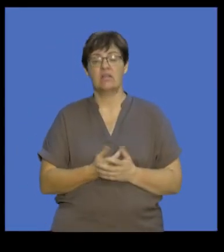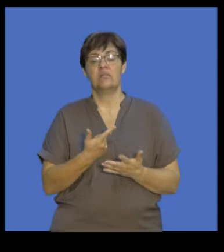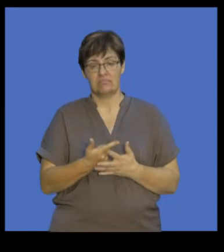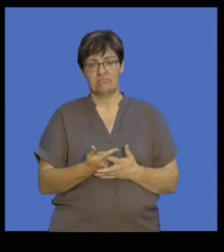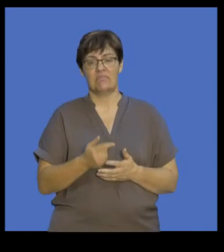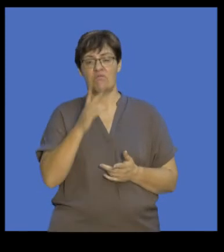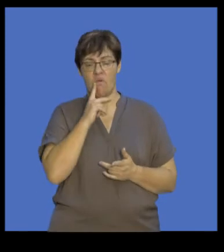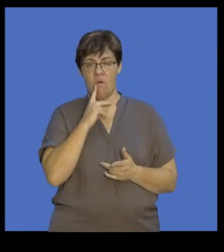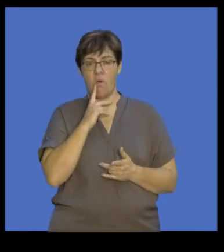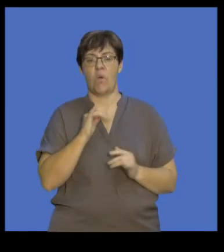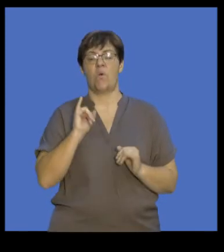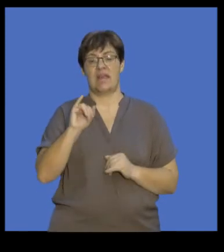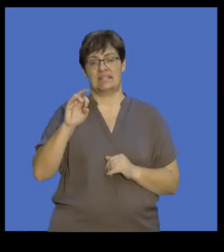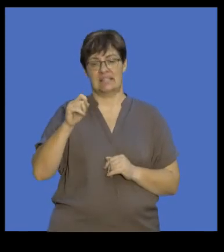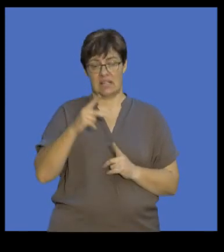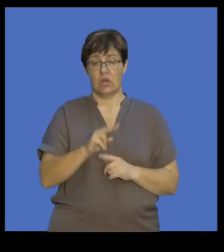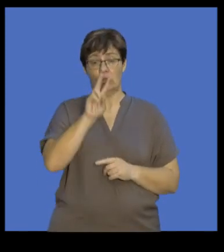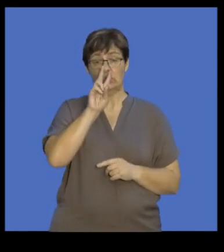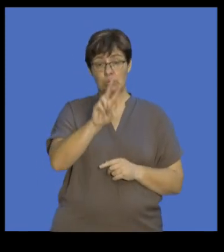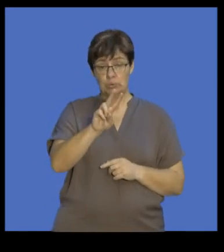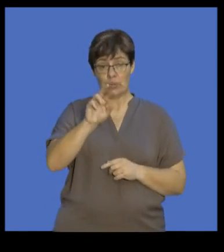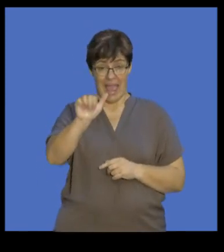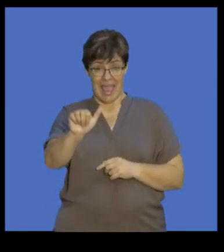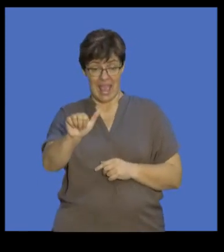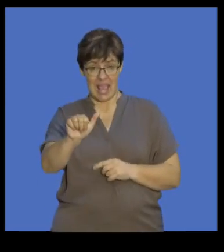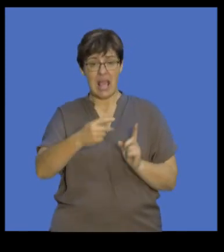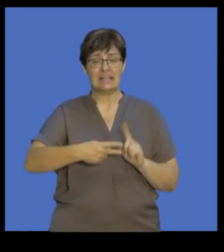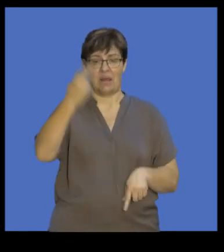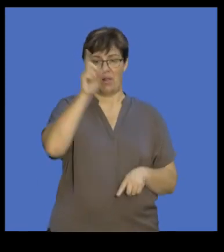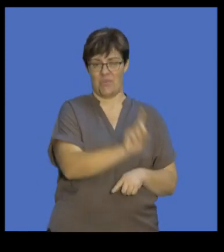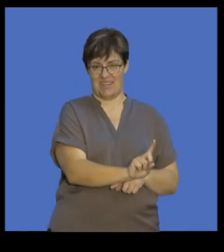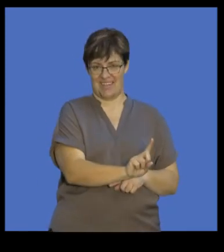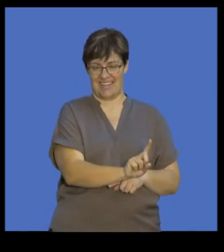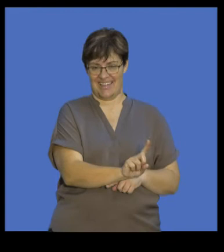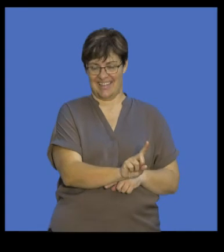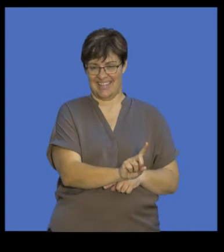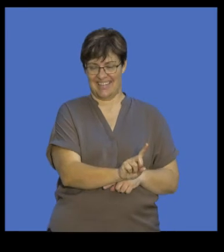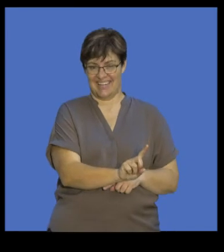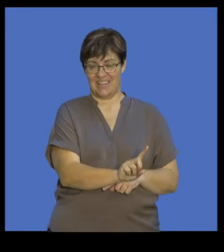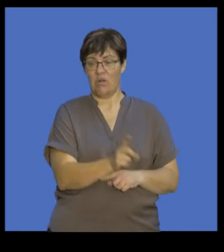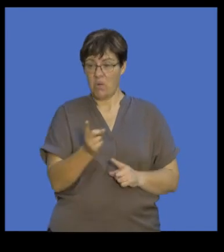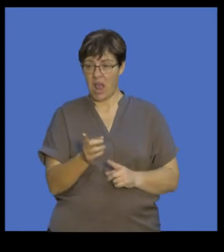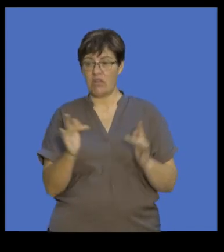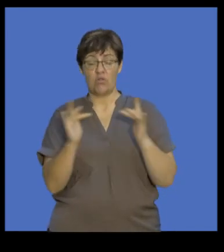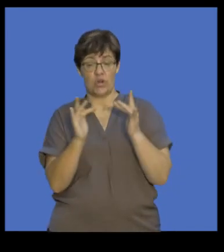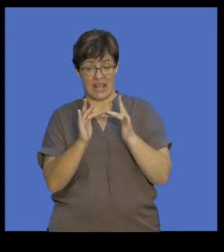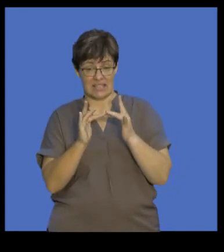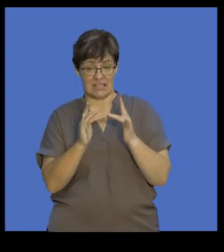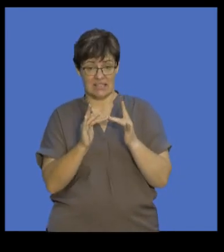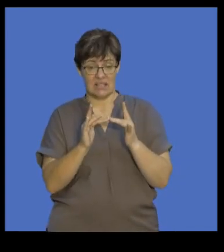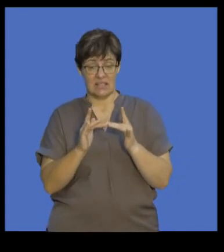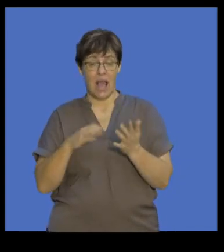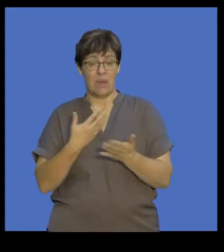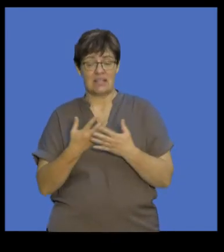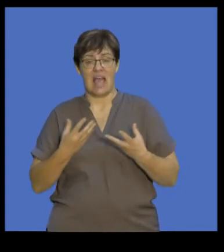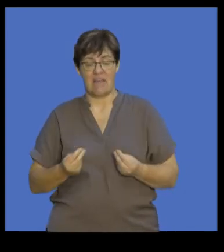about current intensity. So 2 amperes is double 1 ampere. So it means if we connect it